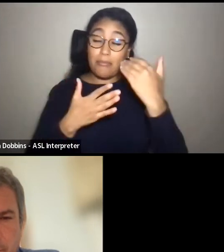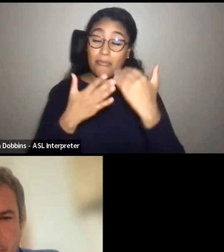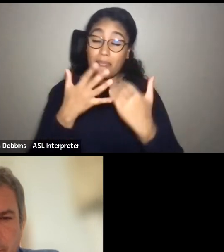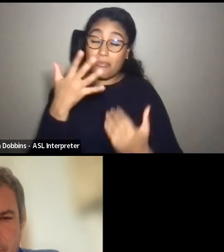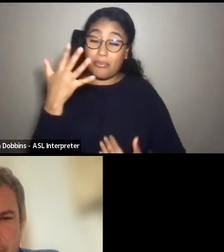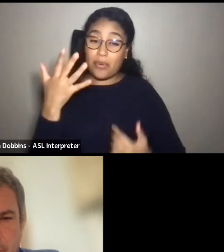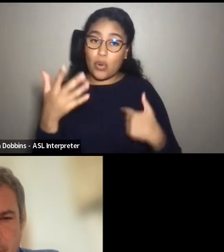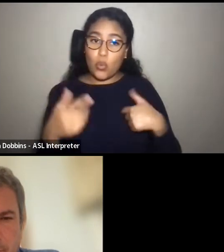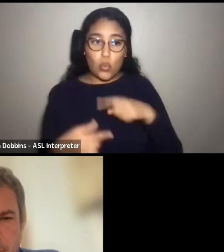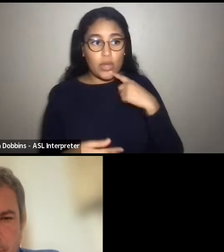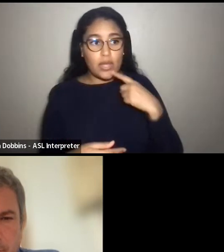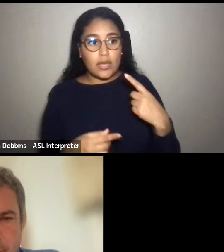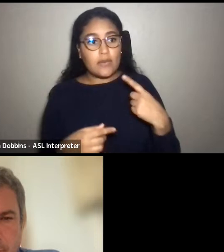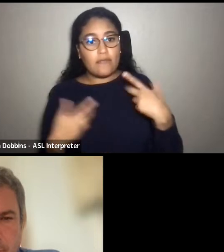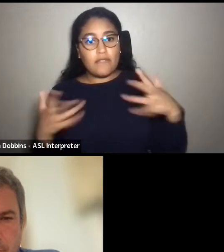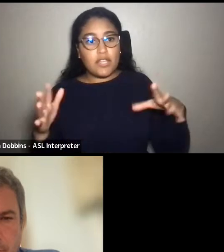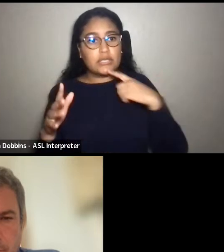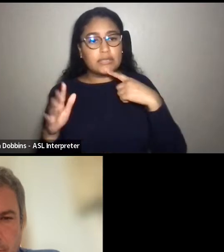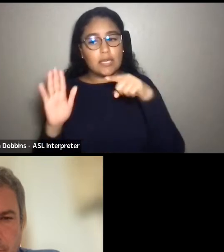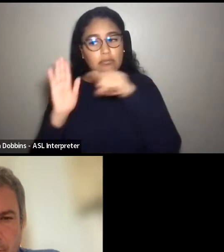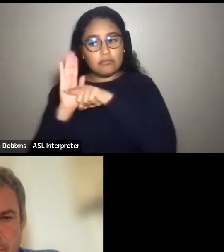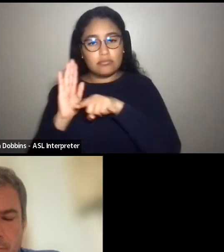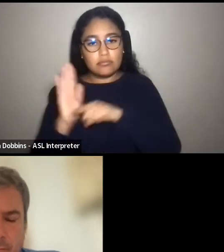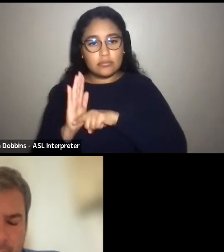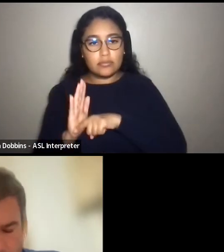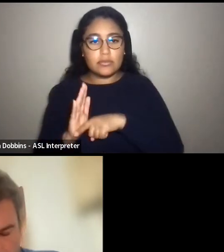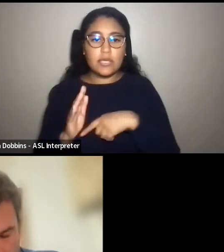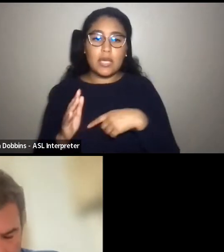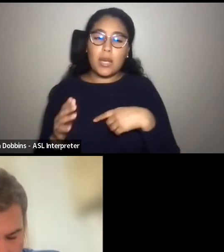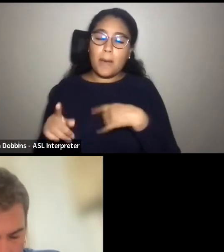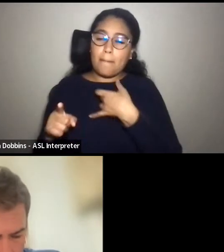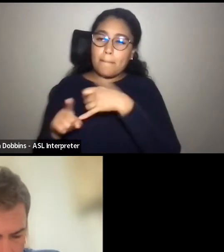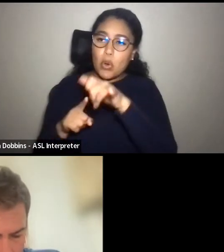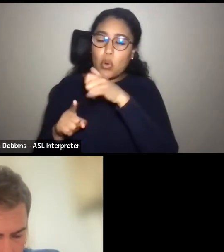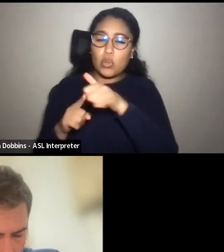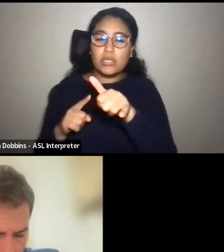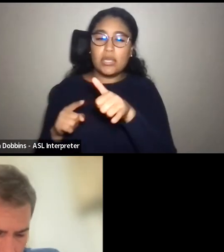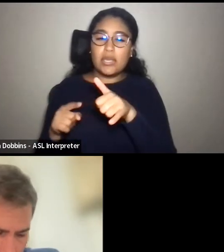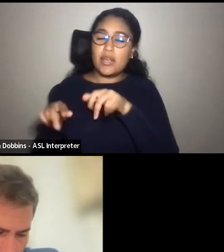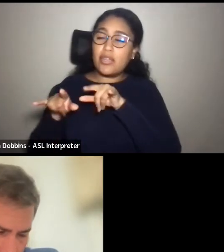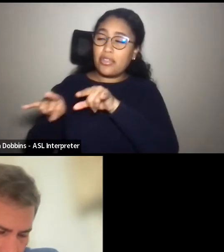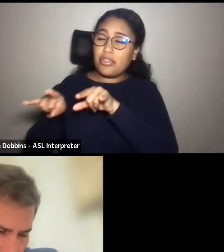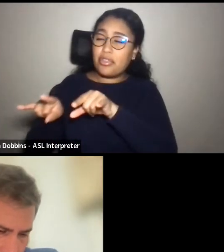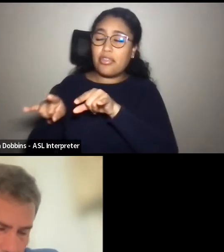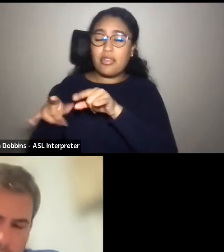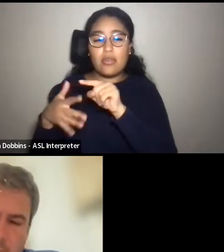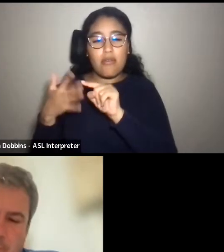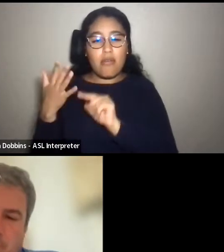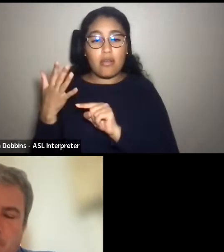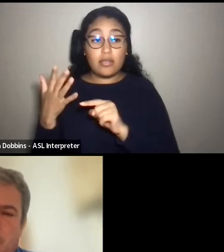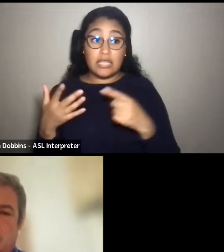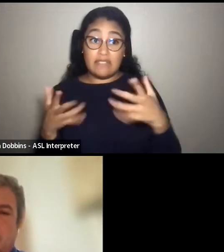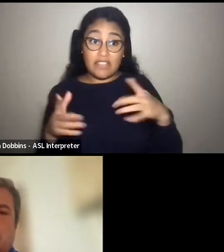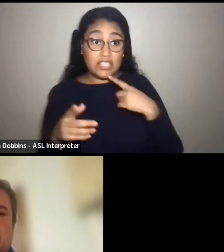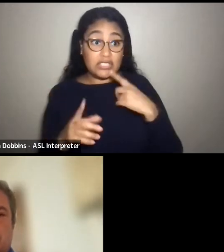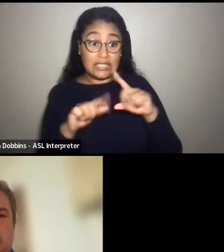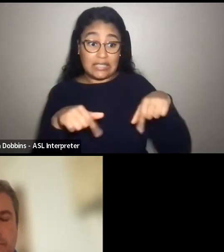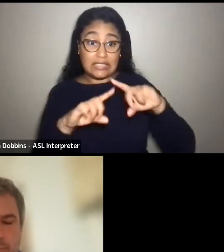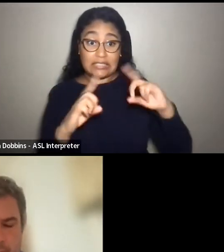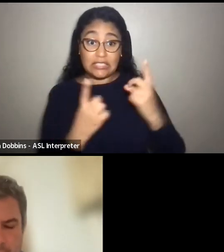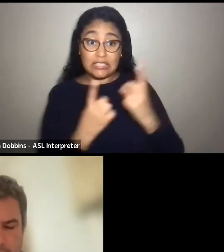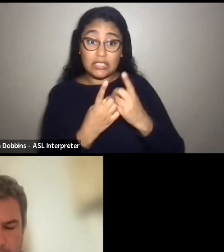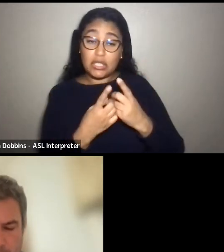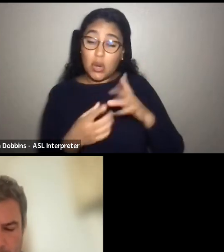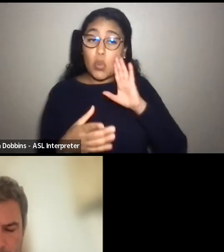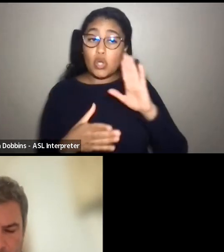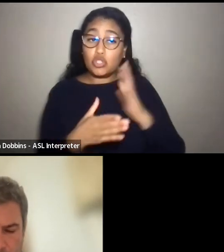all denounce, including bullying, hazing, hate incidents. And it says that San Mateo Union High School District shares an obligation